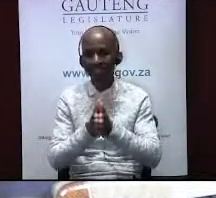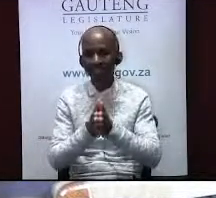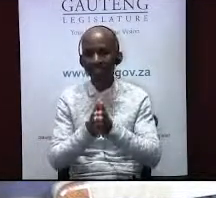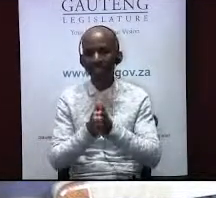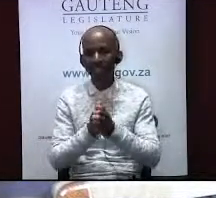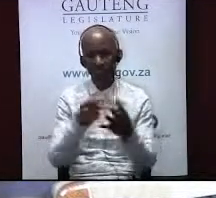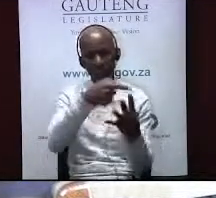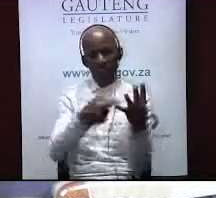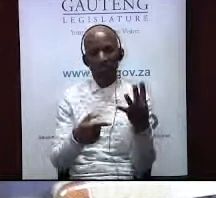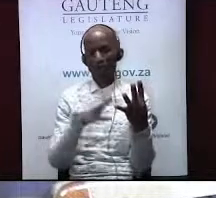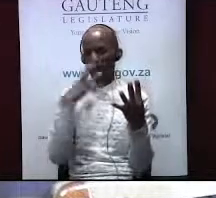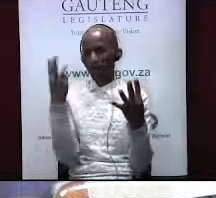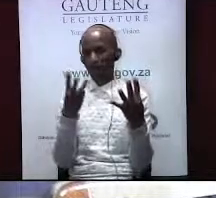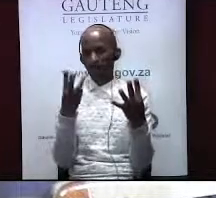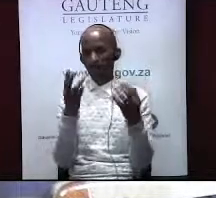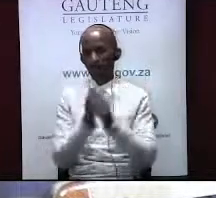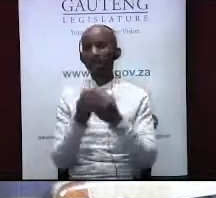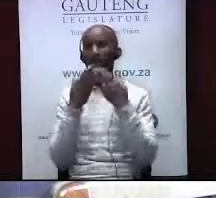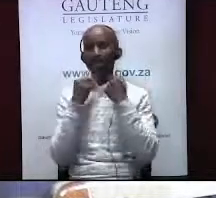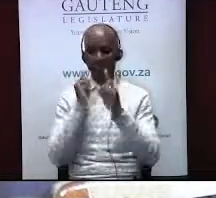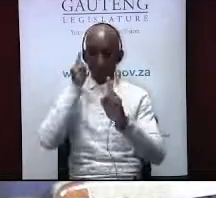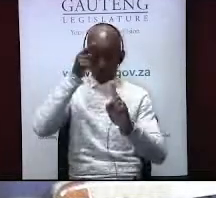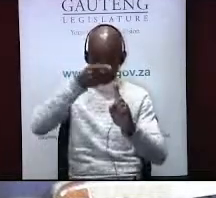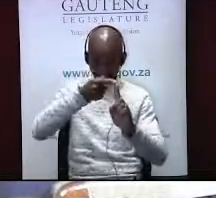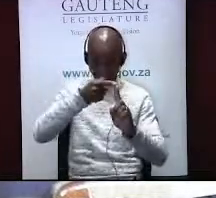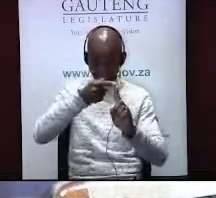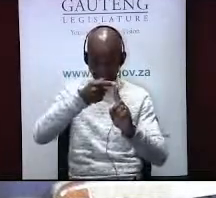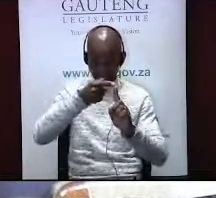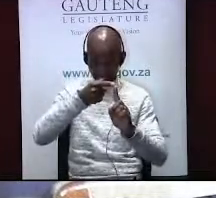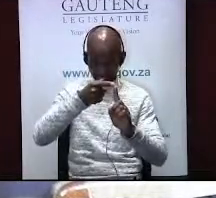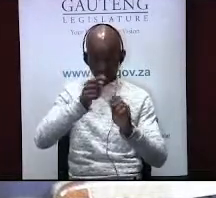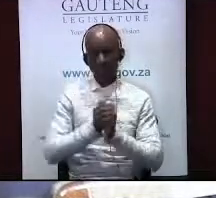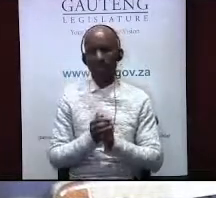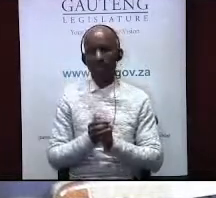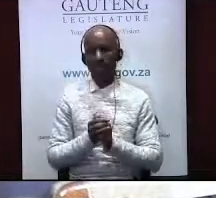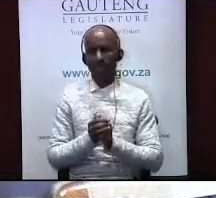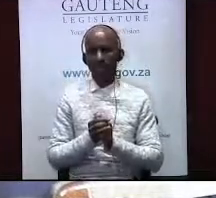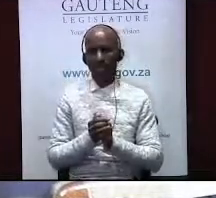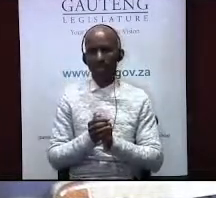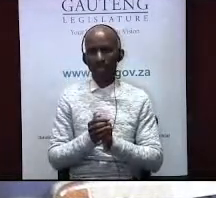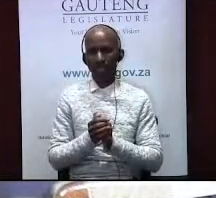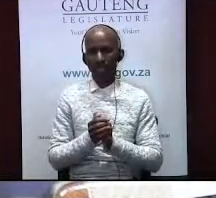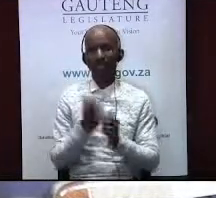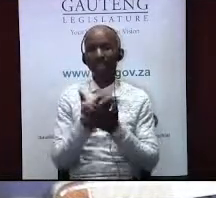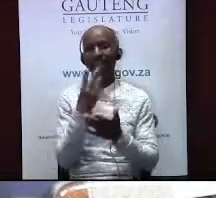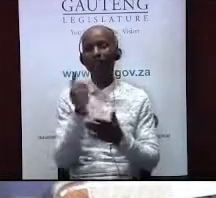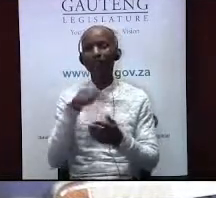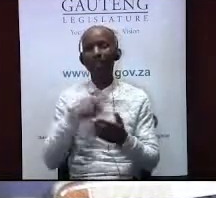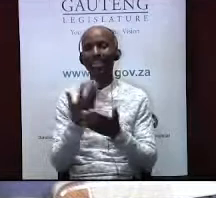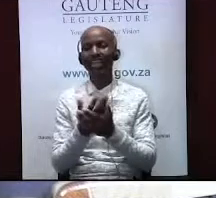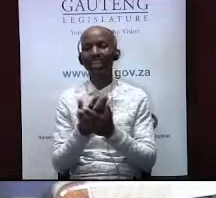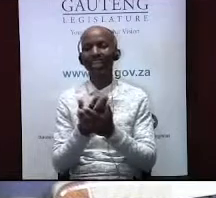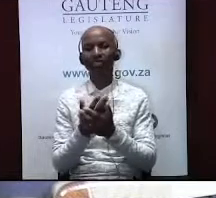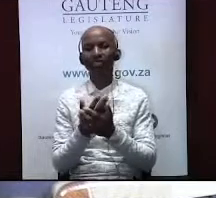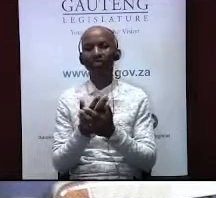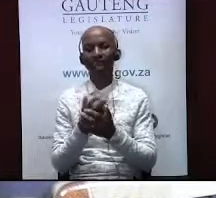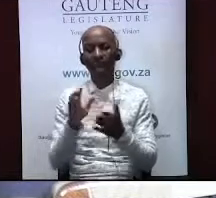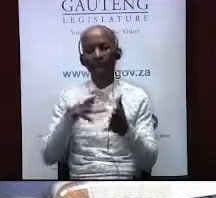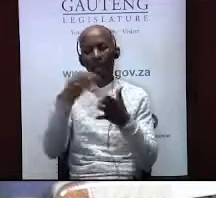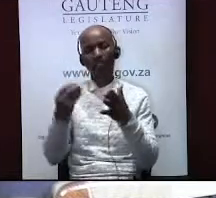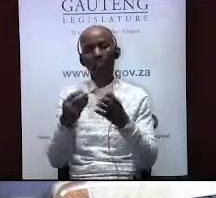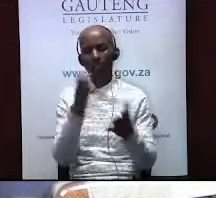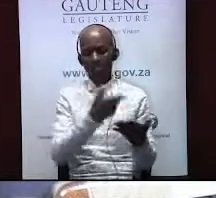di buitse setseng di die to the point ne so that re be le what we can extract out of